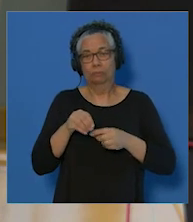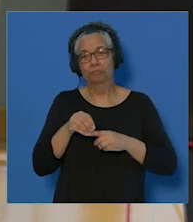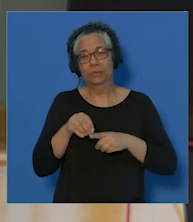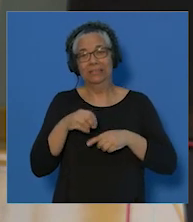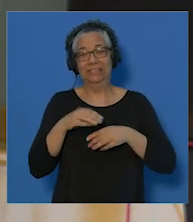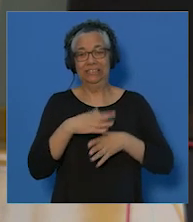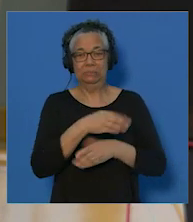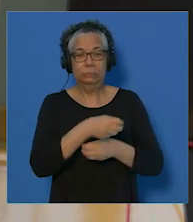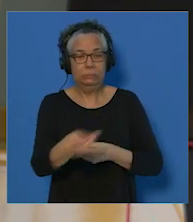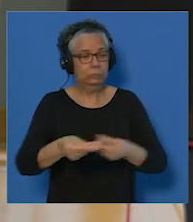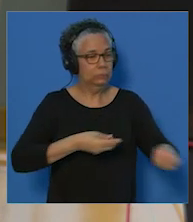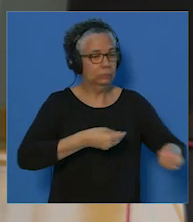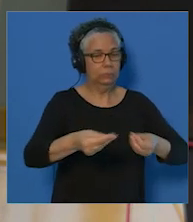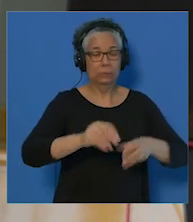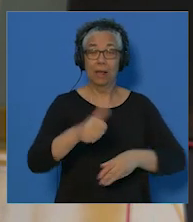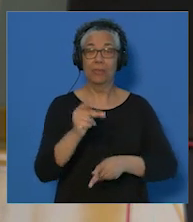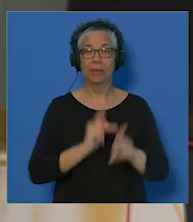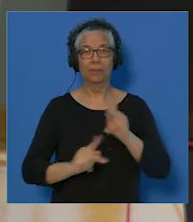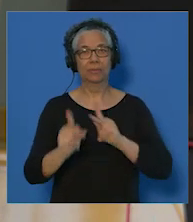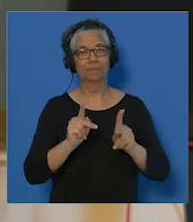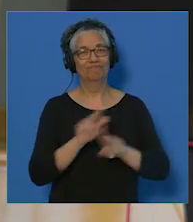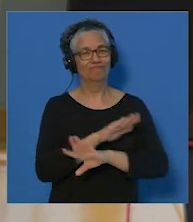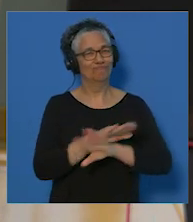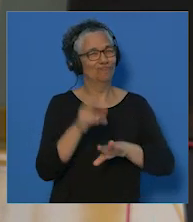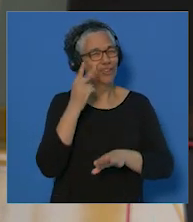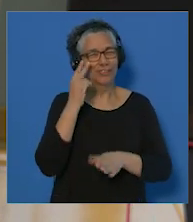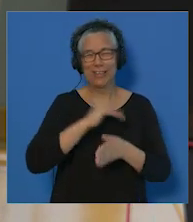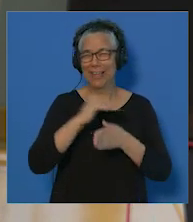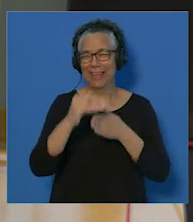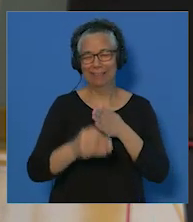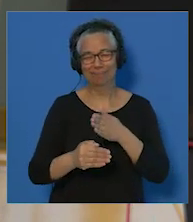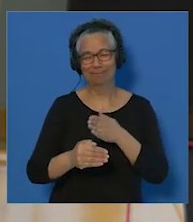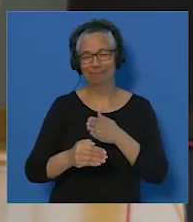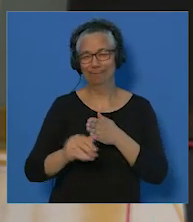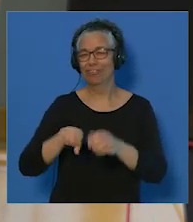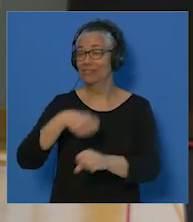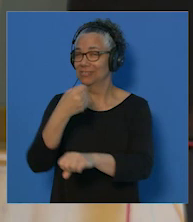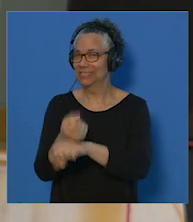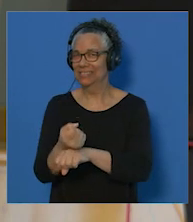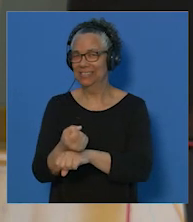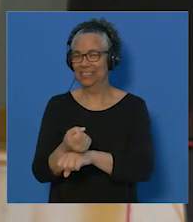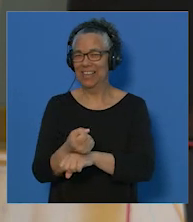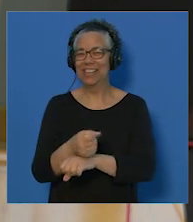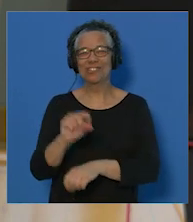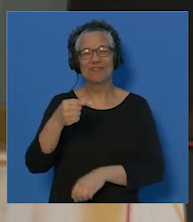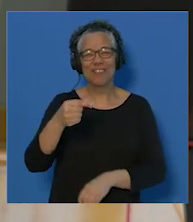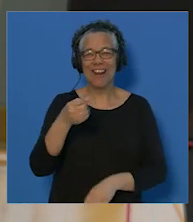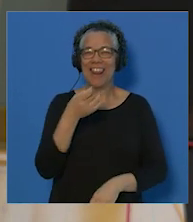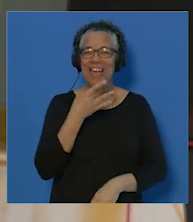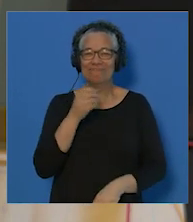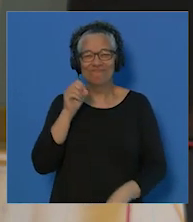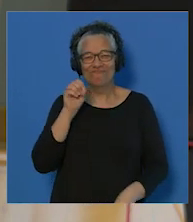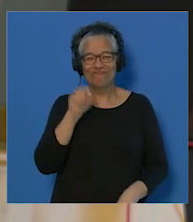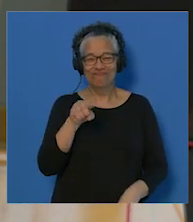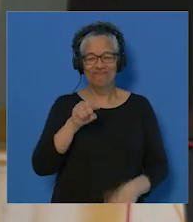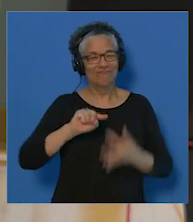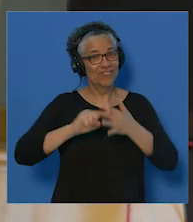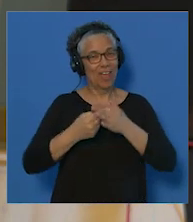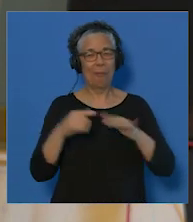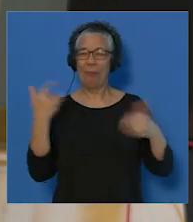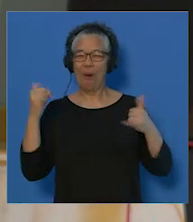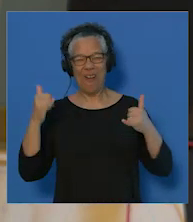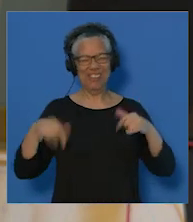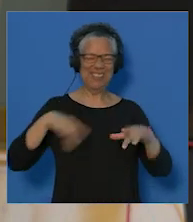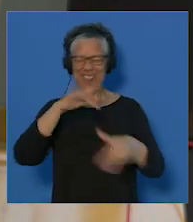persons. So do not see the end of shelter in place as the green light to start partying and heavy socializing. It